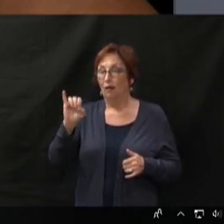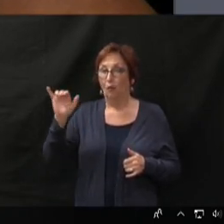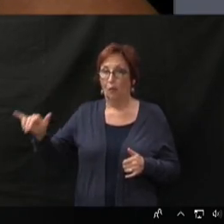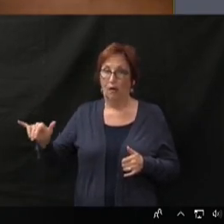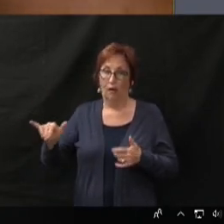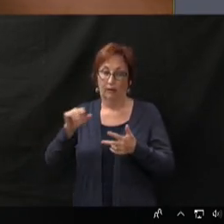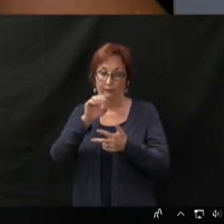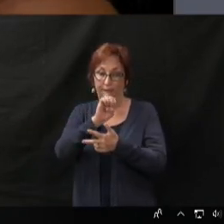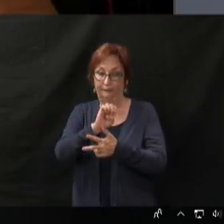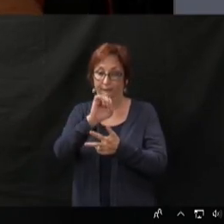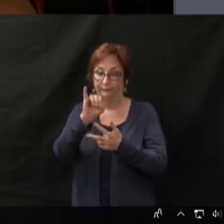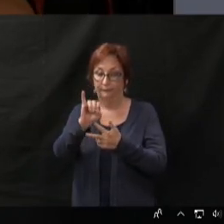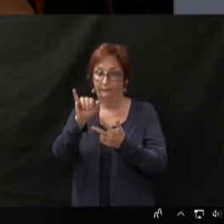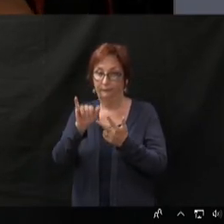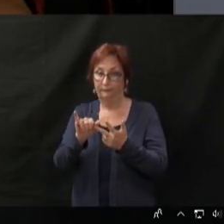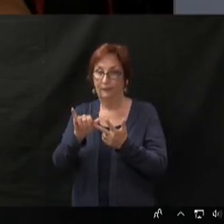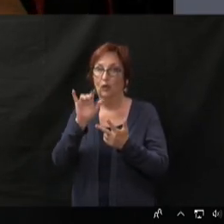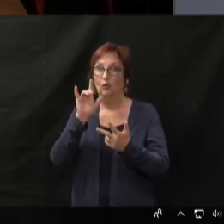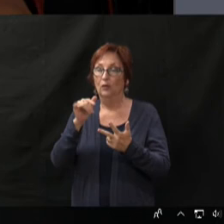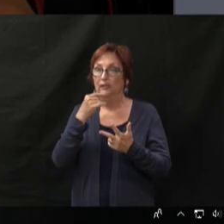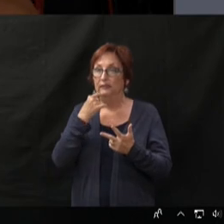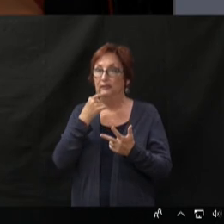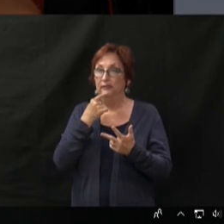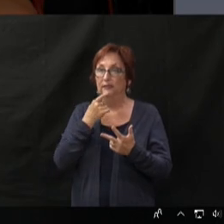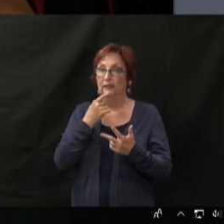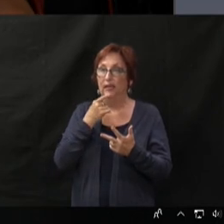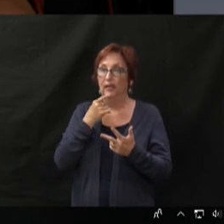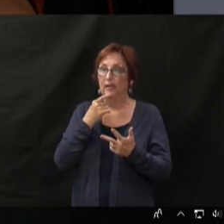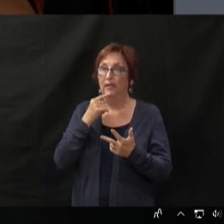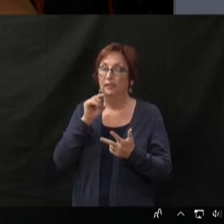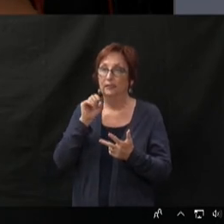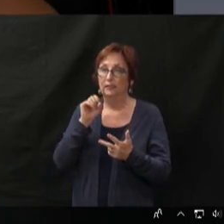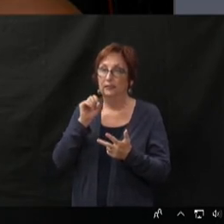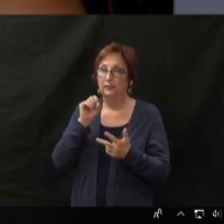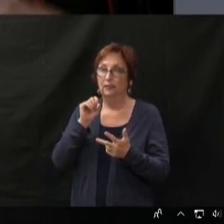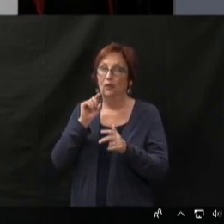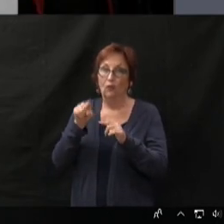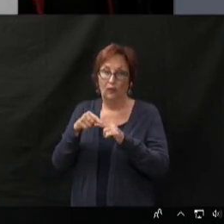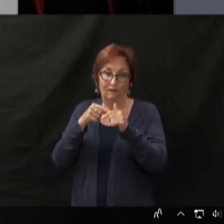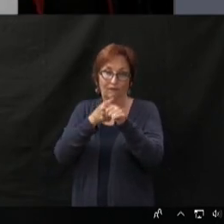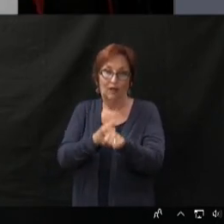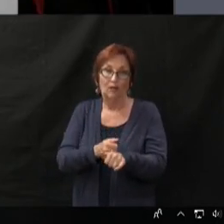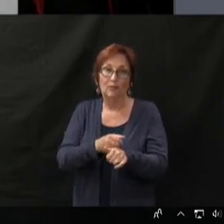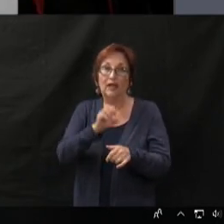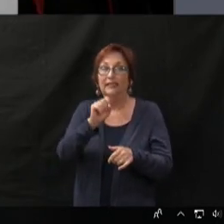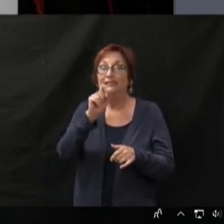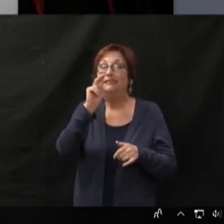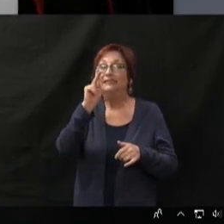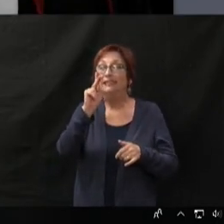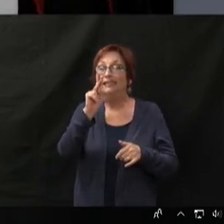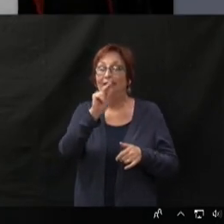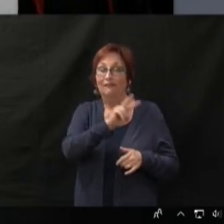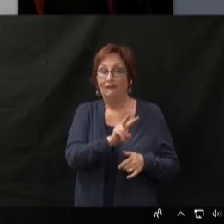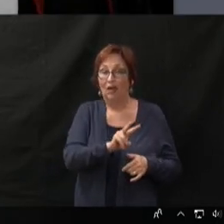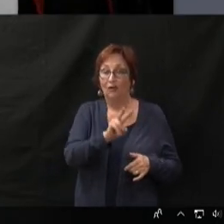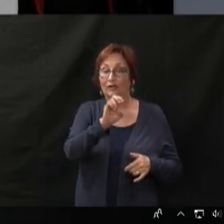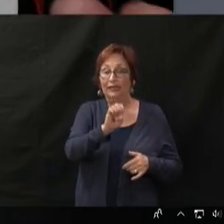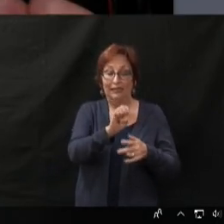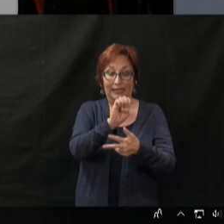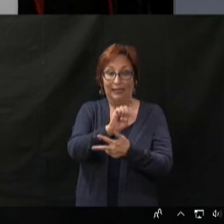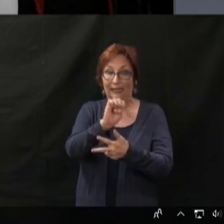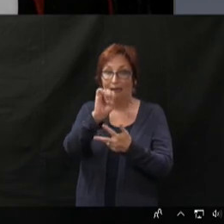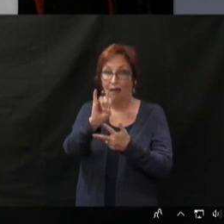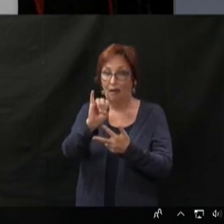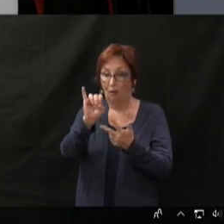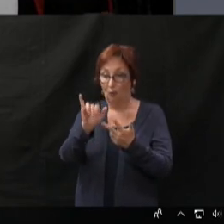k, s, when followed by a stick vowel, E-I-Y. And I make them repeat that because they